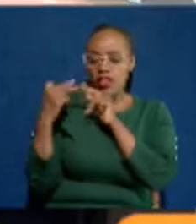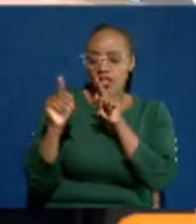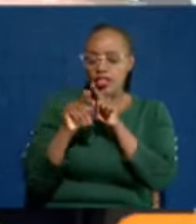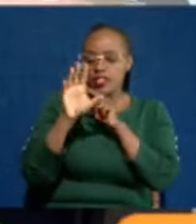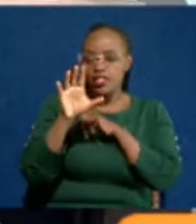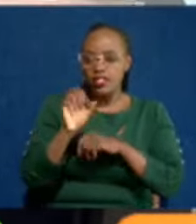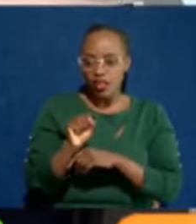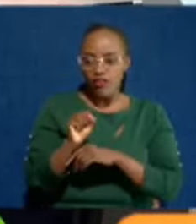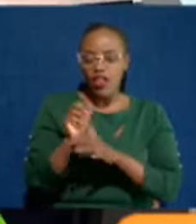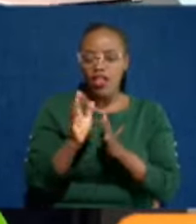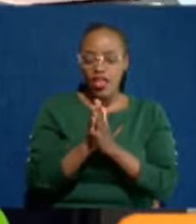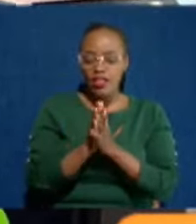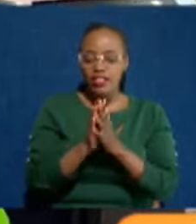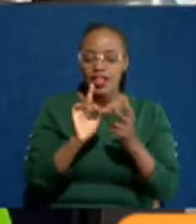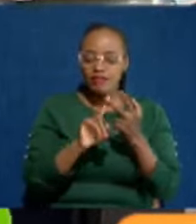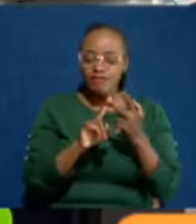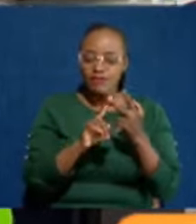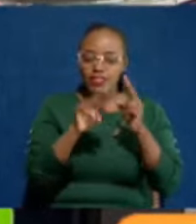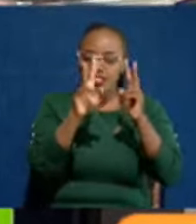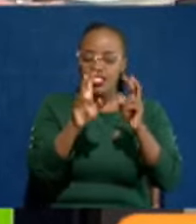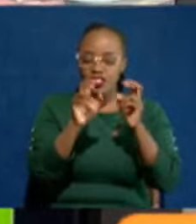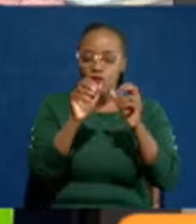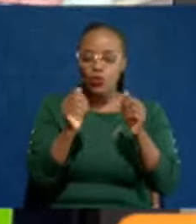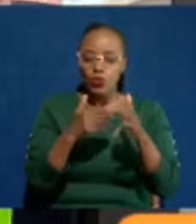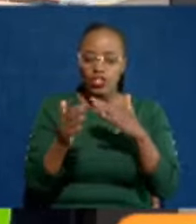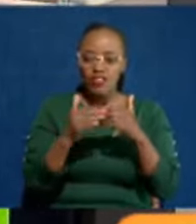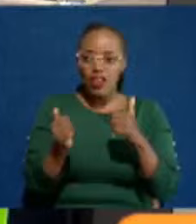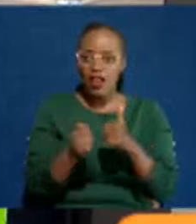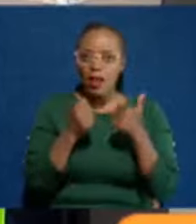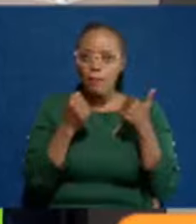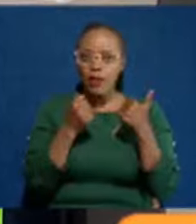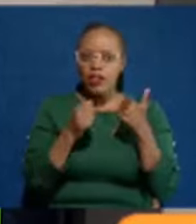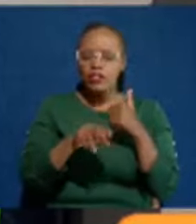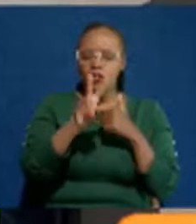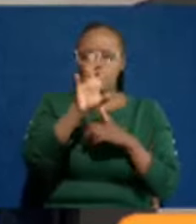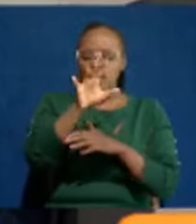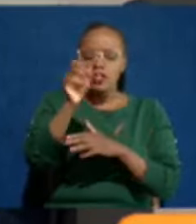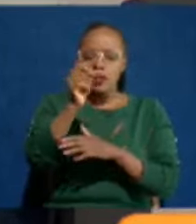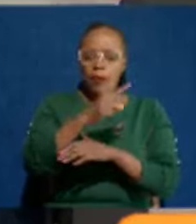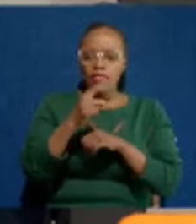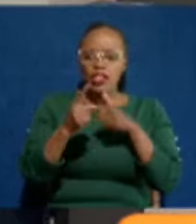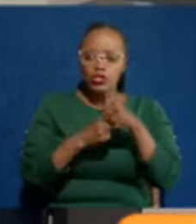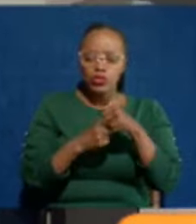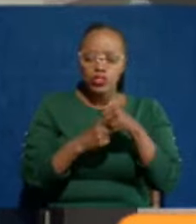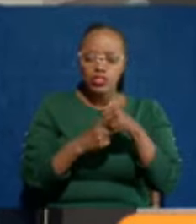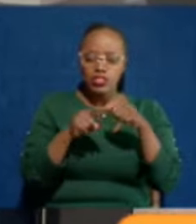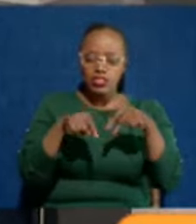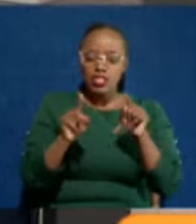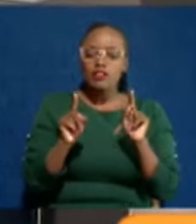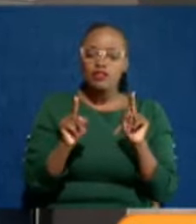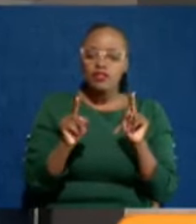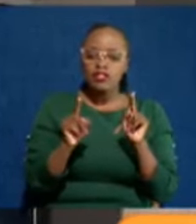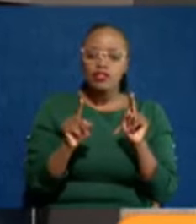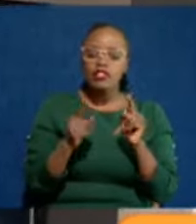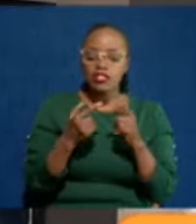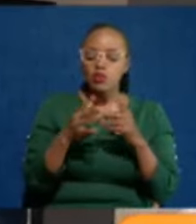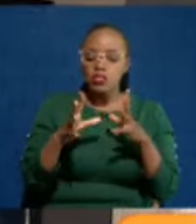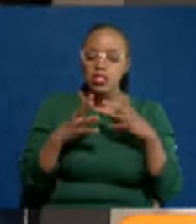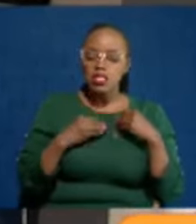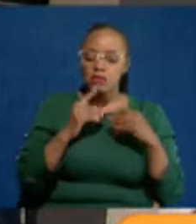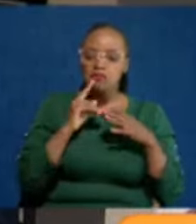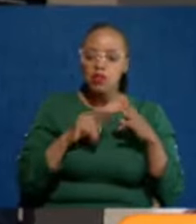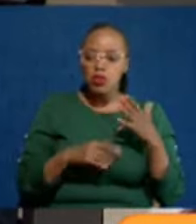secretary. But then again, on the events that took place on the 25th of June, he was quick to take credit that,